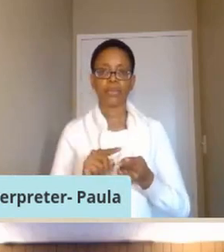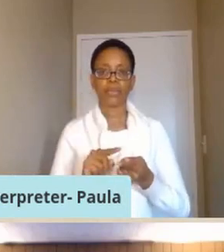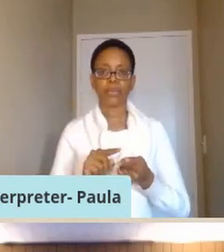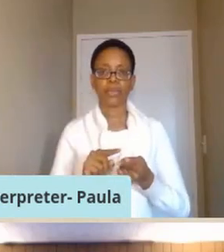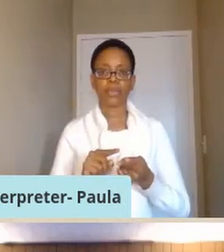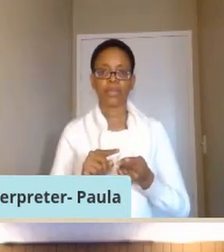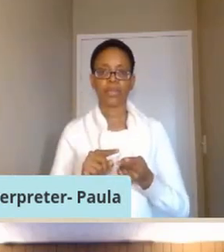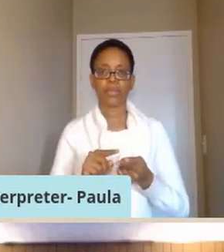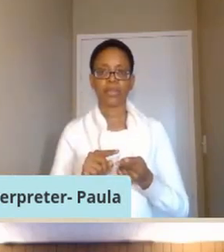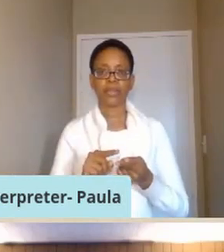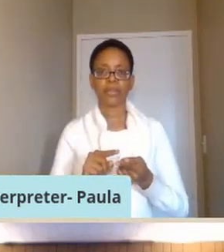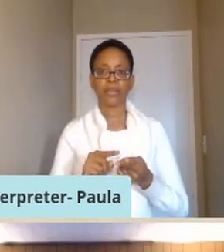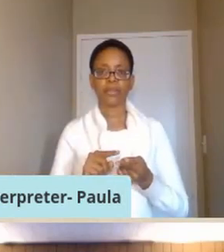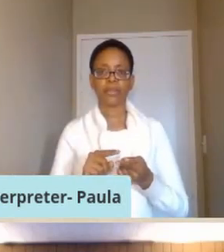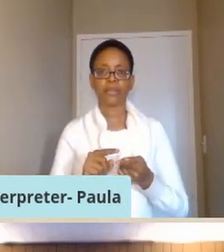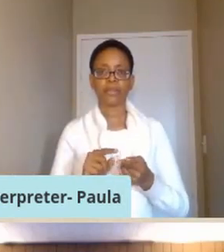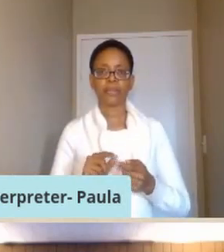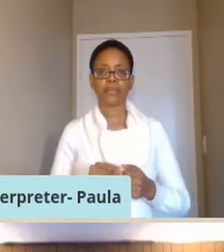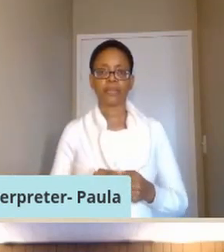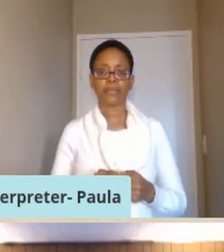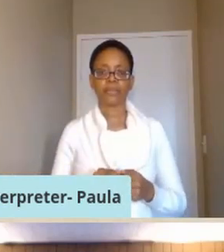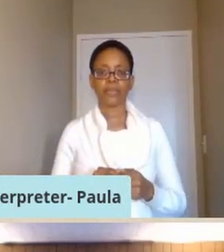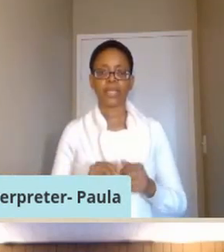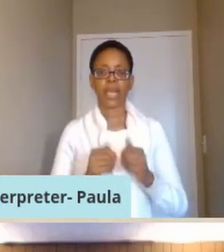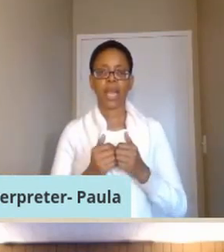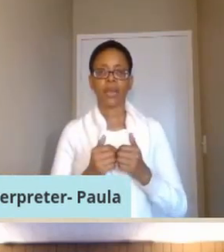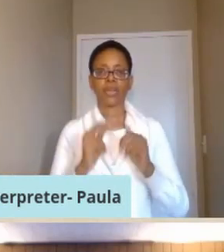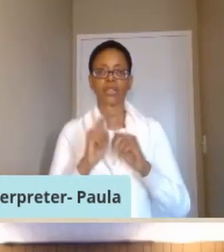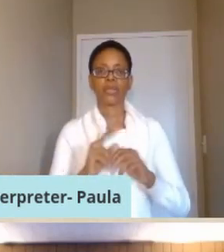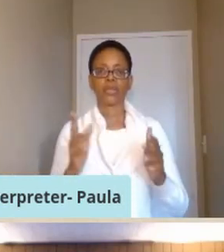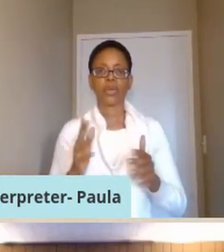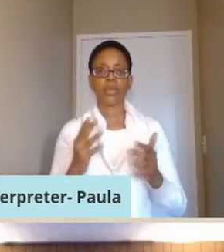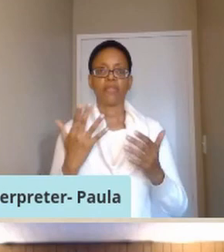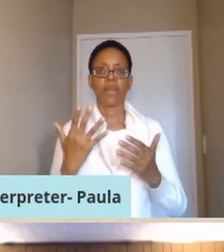depression, by using these 5 external